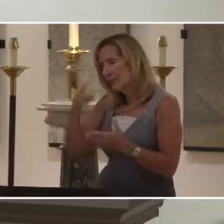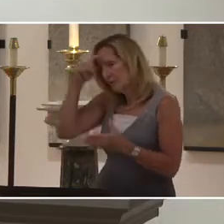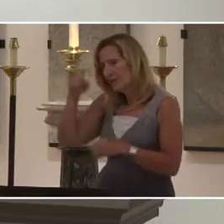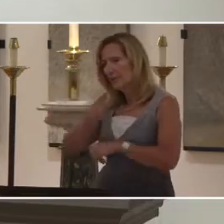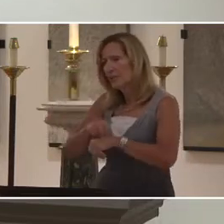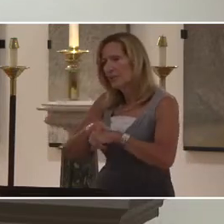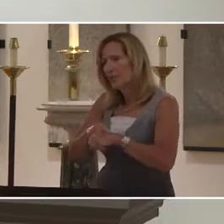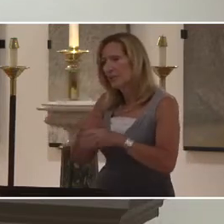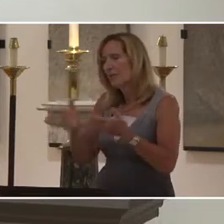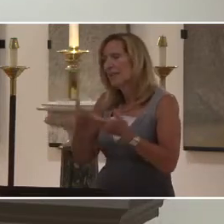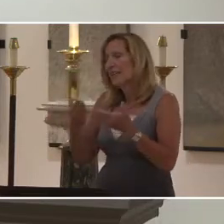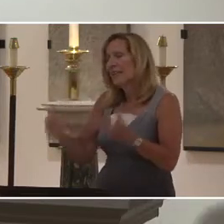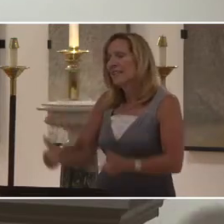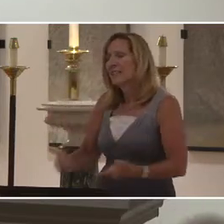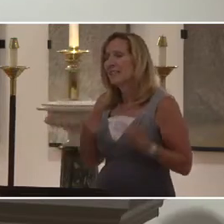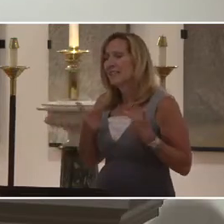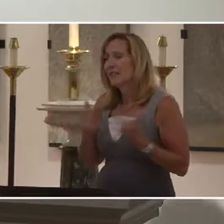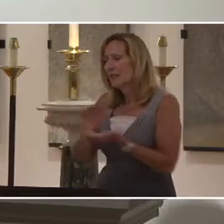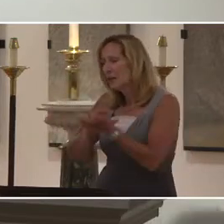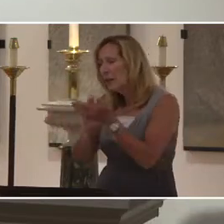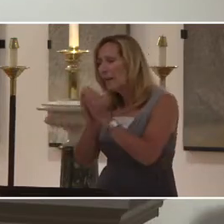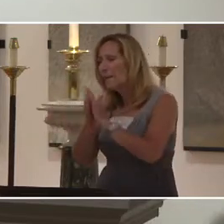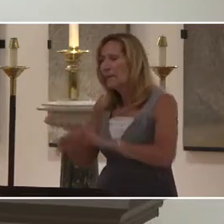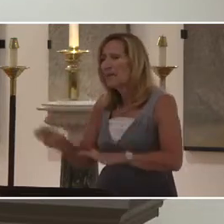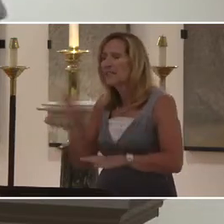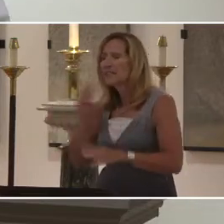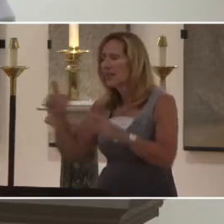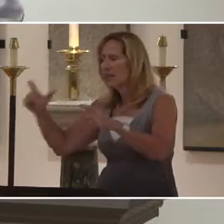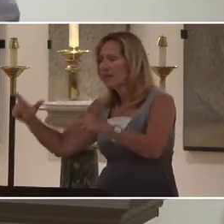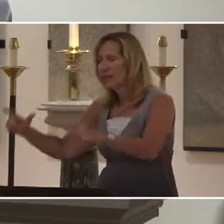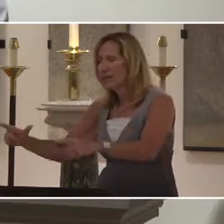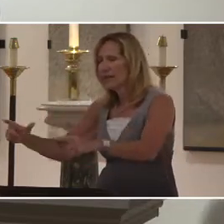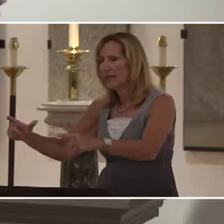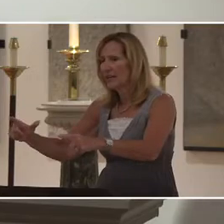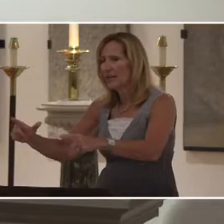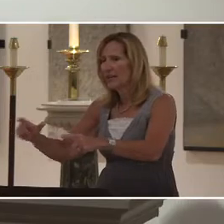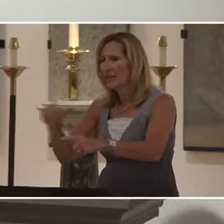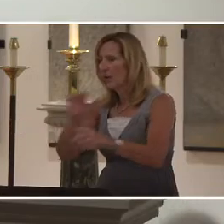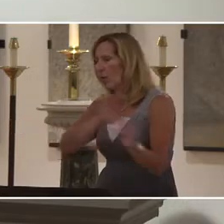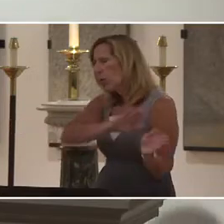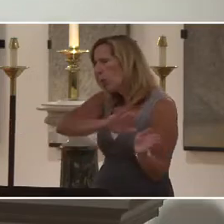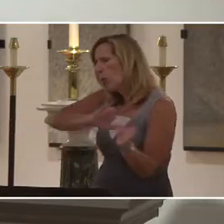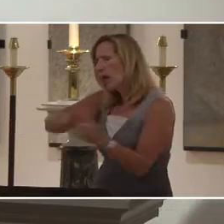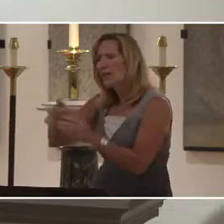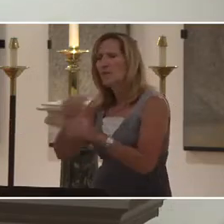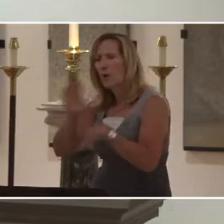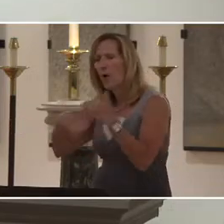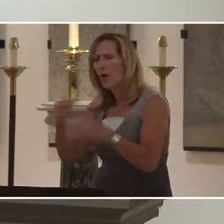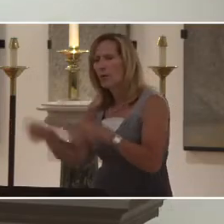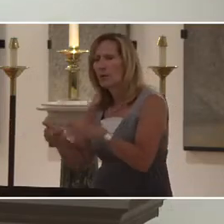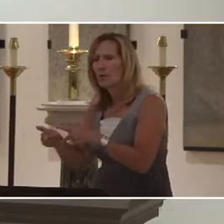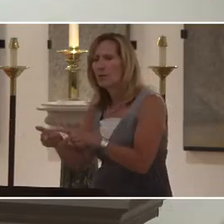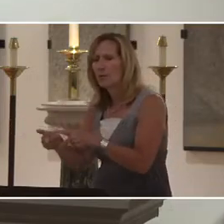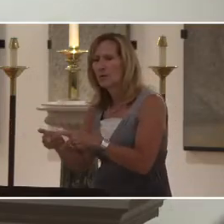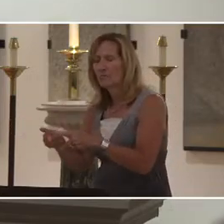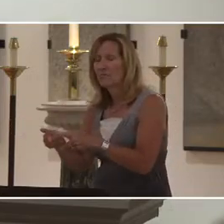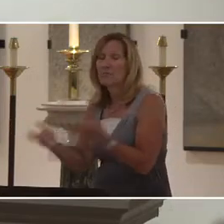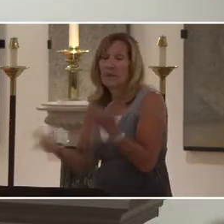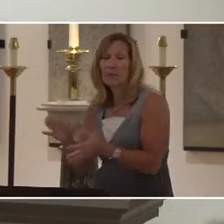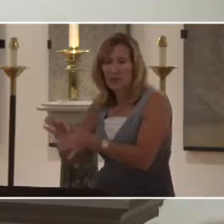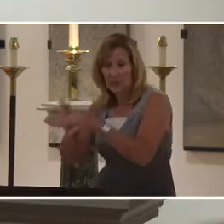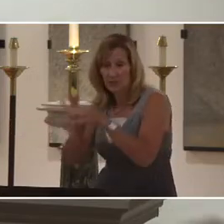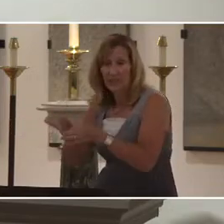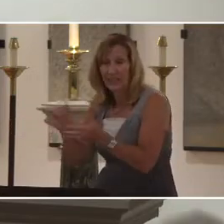summertime, easy living, some peace on the lake, away from crowds and noise and work. Perhaps you can relate to